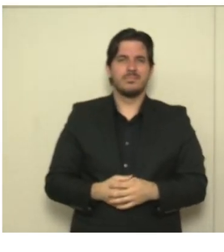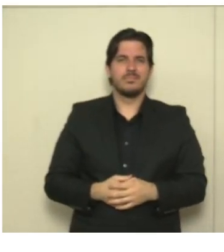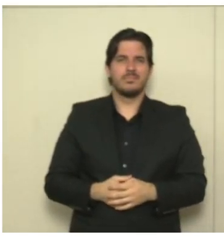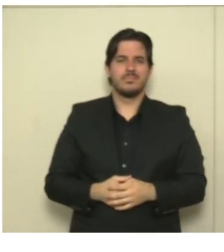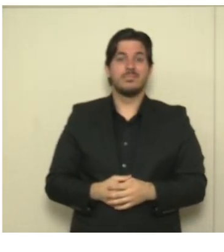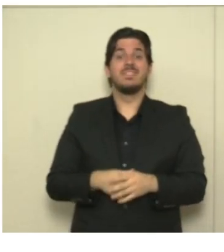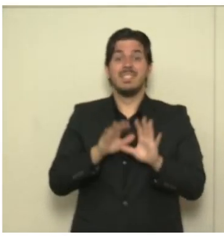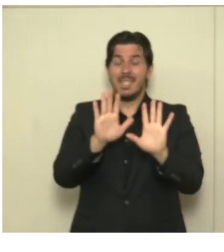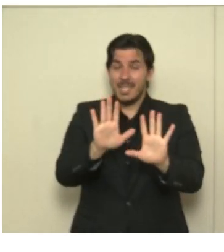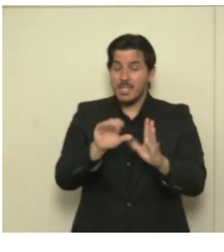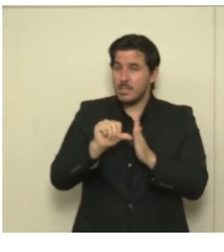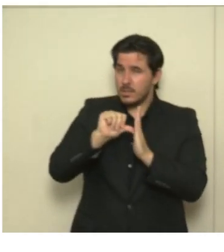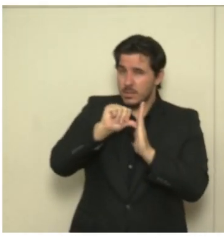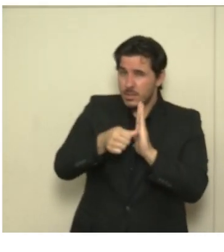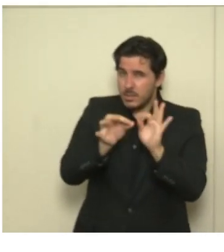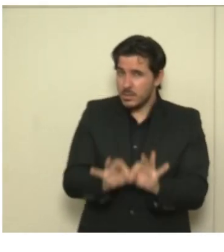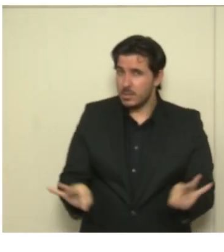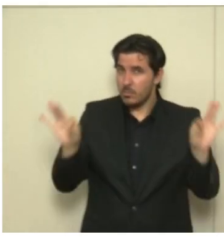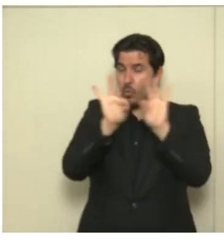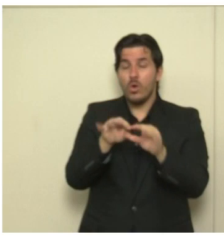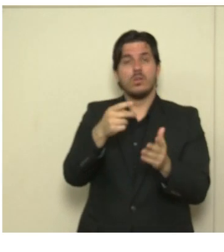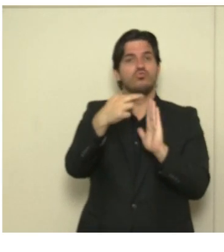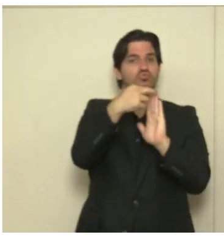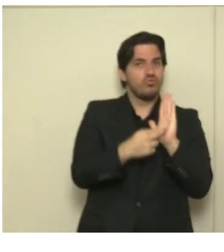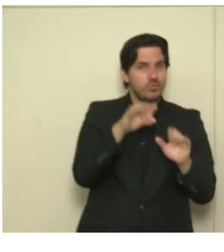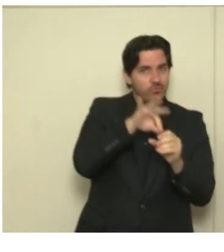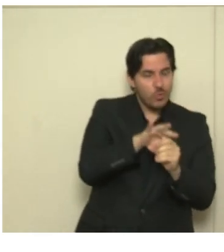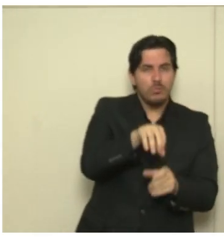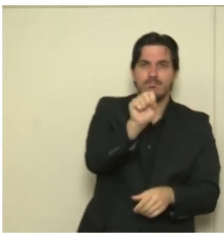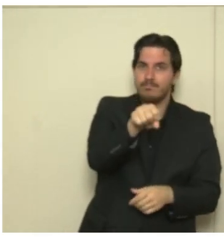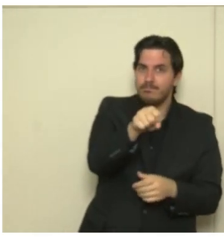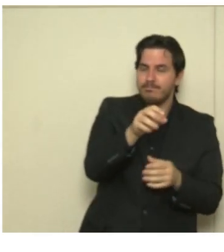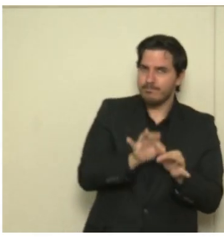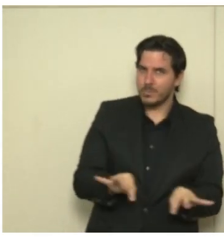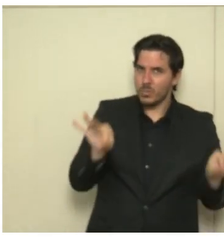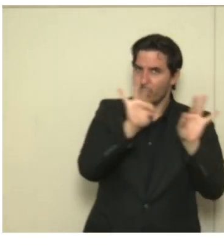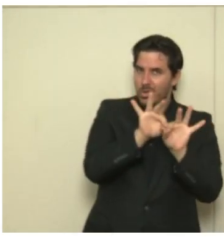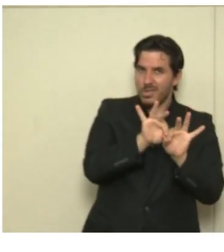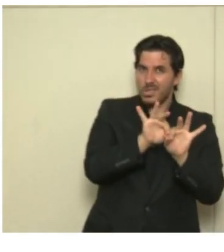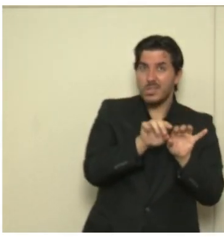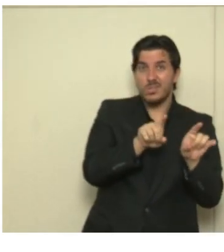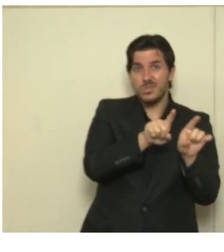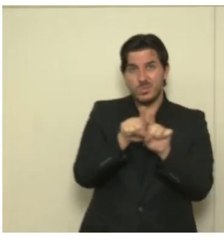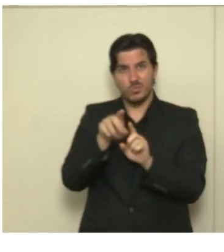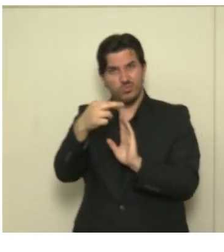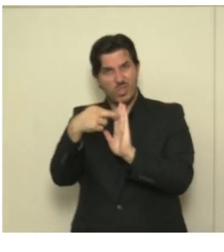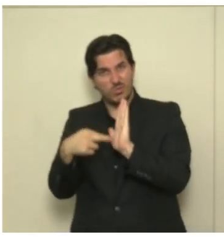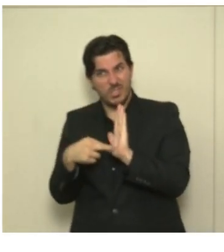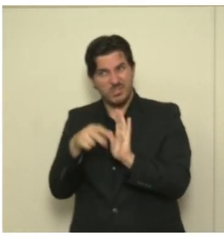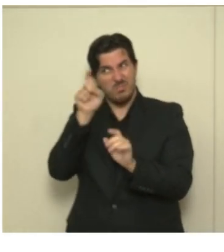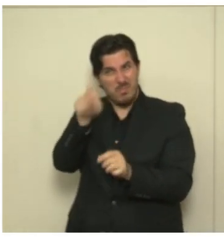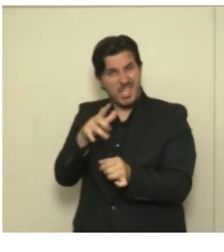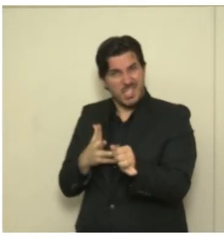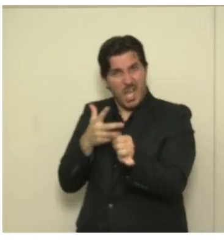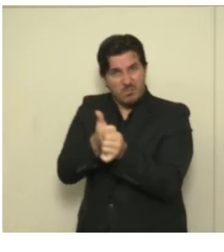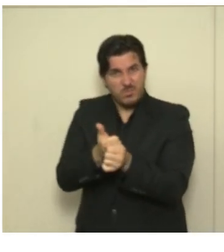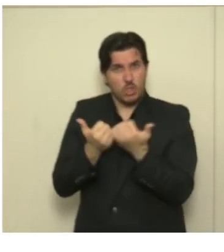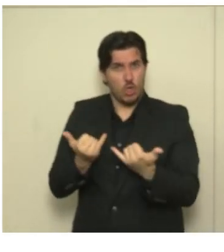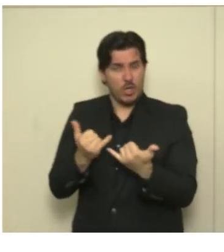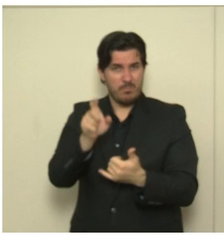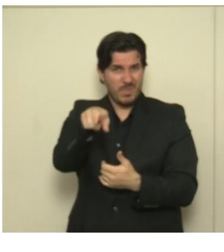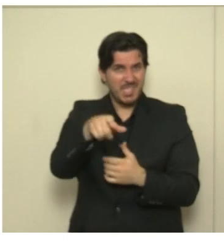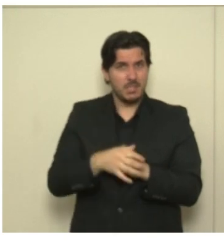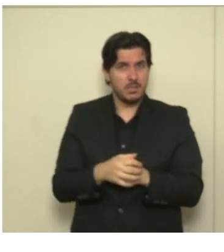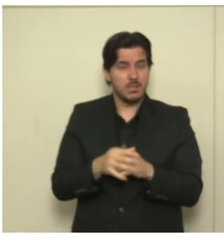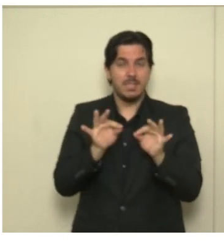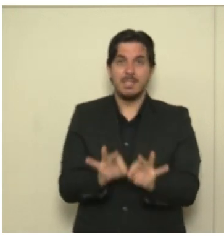want to stress the importance of not only registering to vote, but checking to make sure your voter registration is up to date. This is particularly important